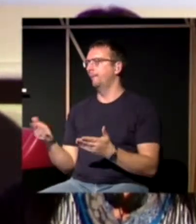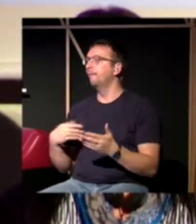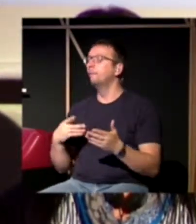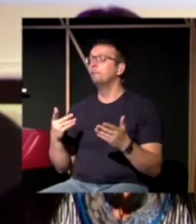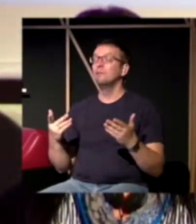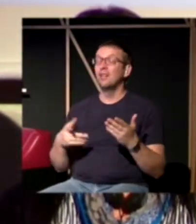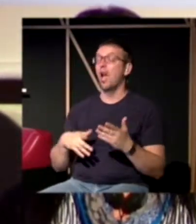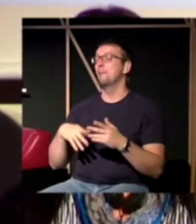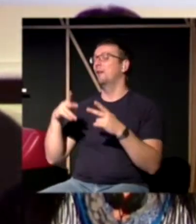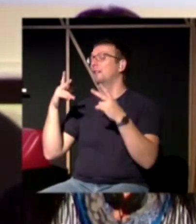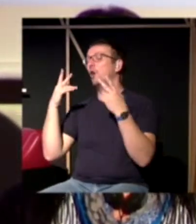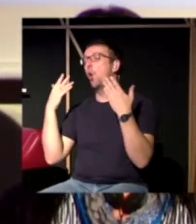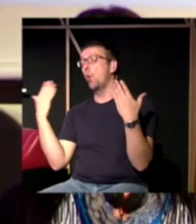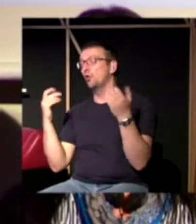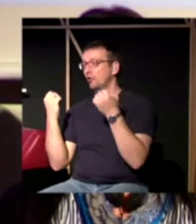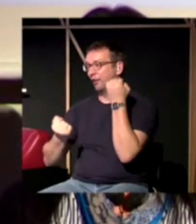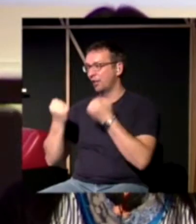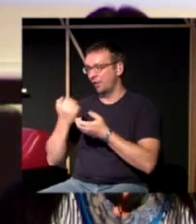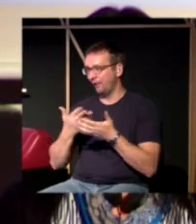image of the Cafe Week of Action everywhere.